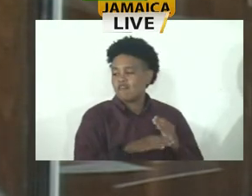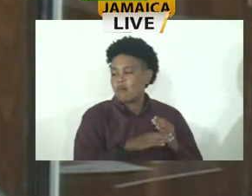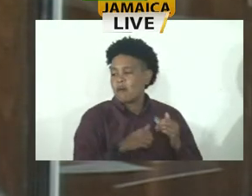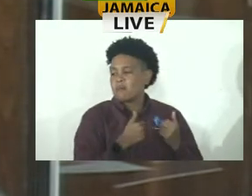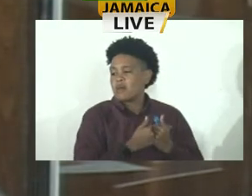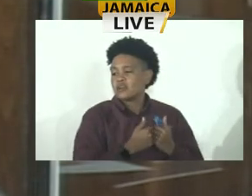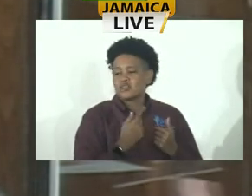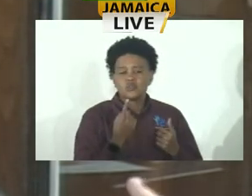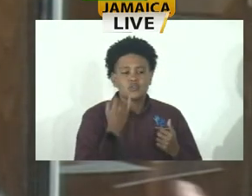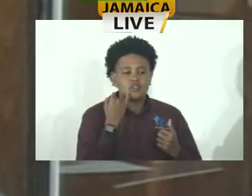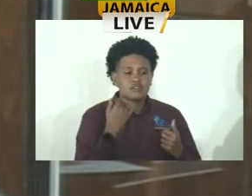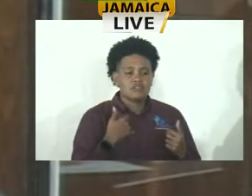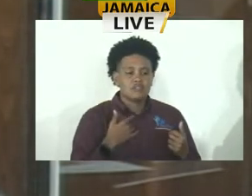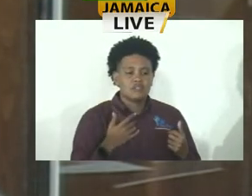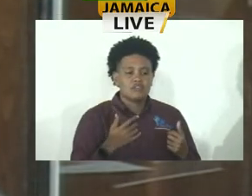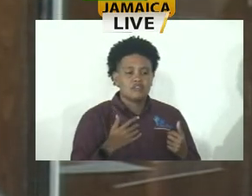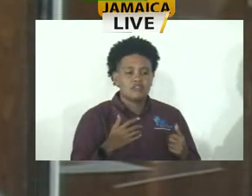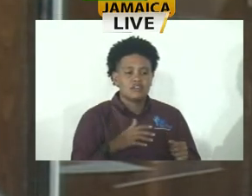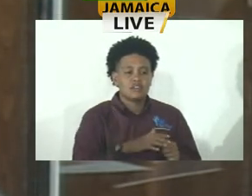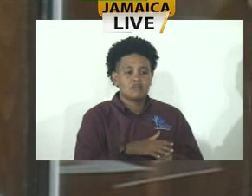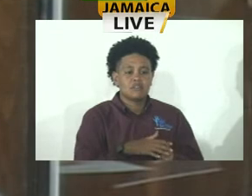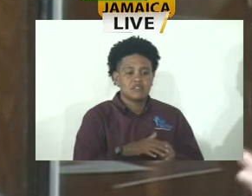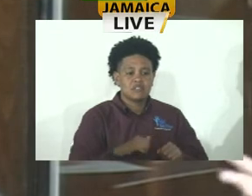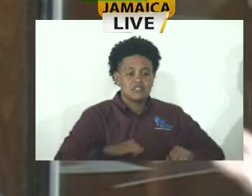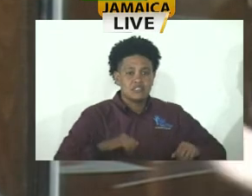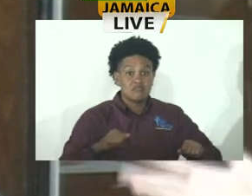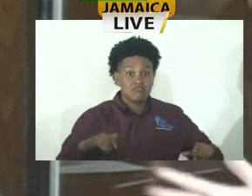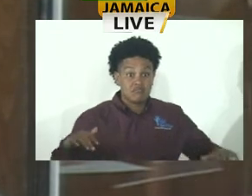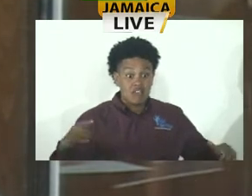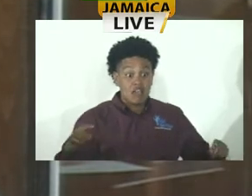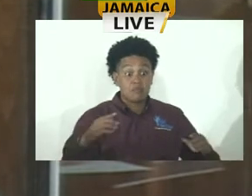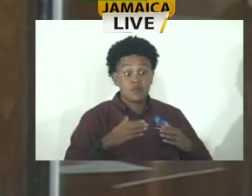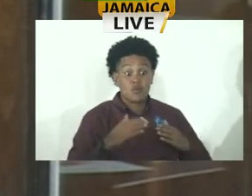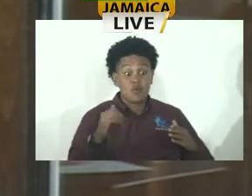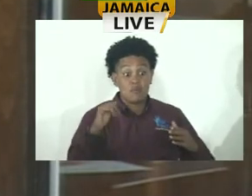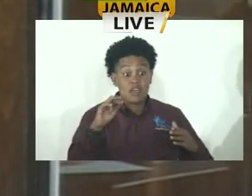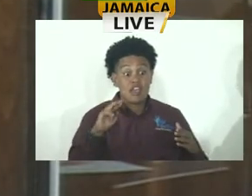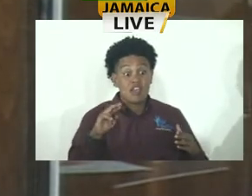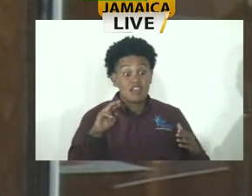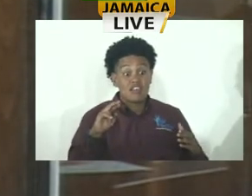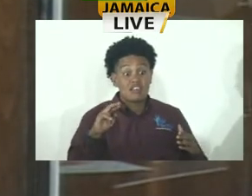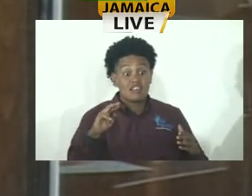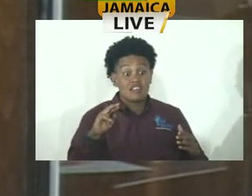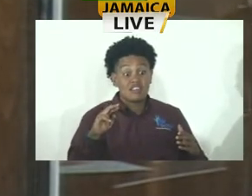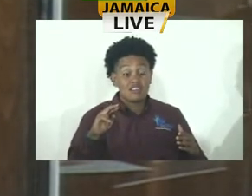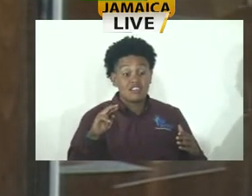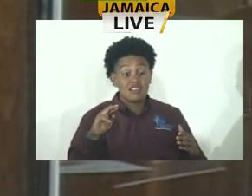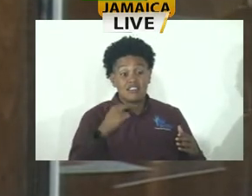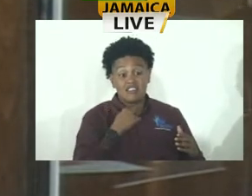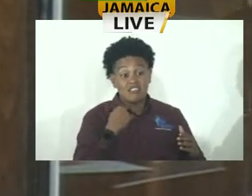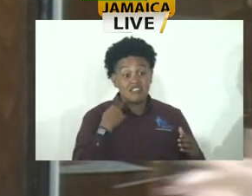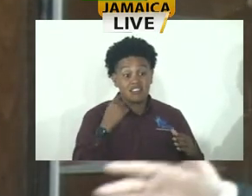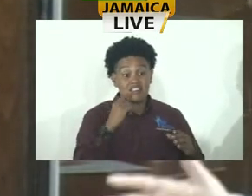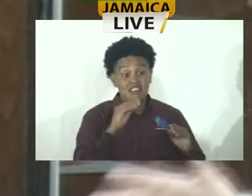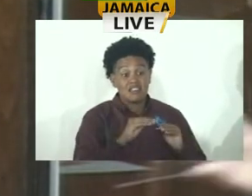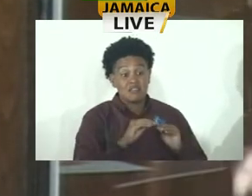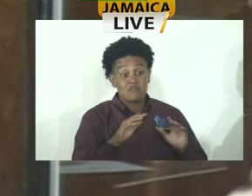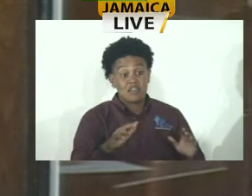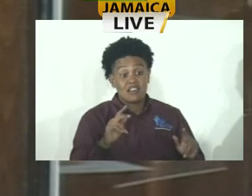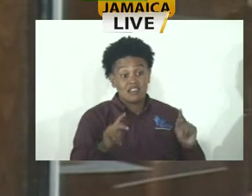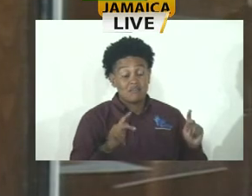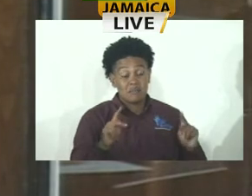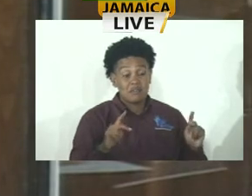were spraced out adequately and so on although you know in open air stadia the risk of spread if persons